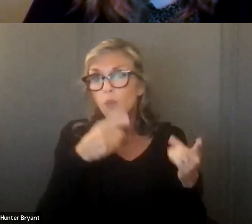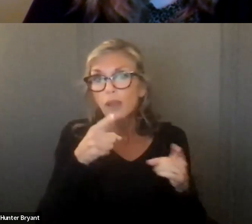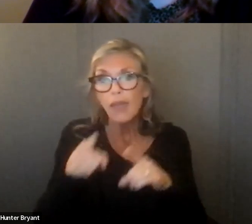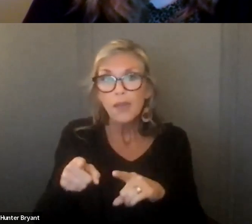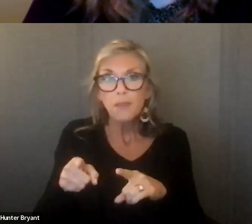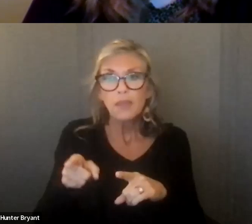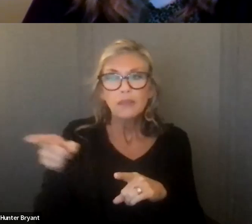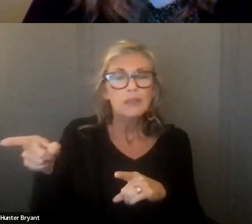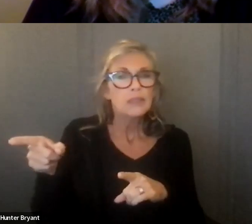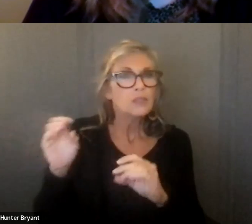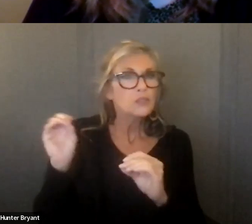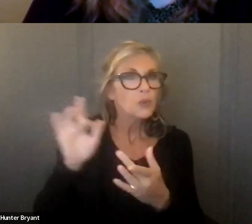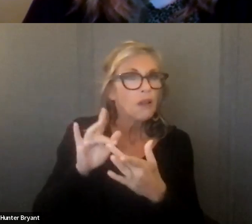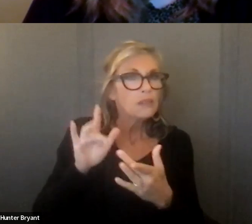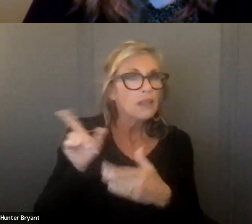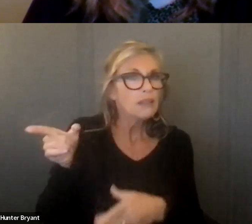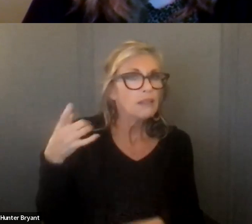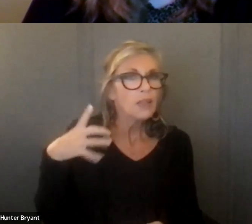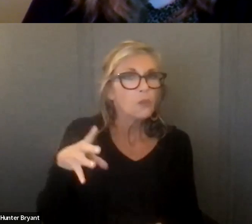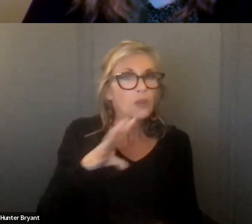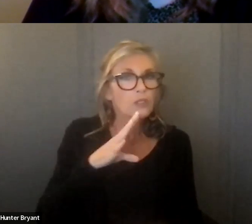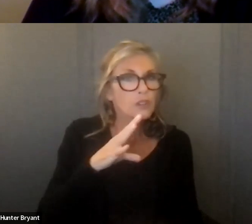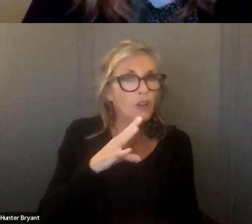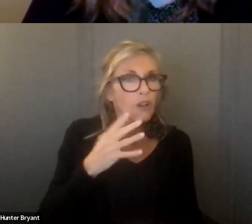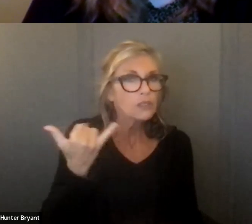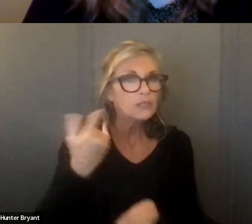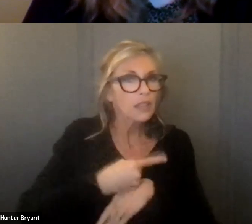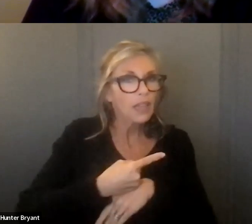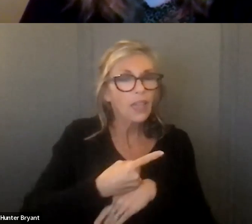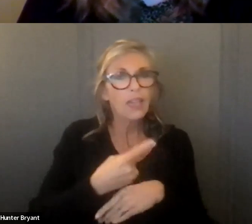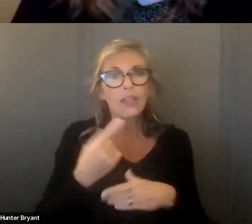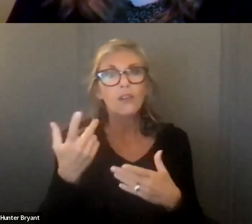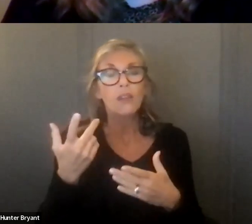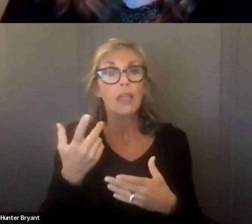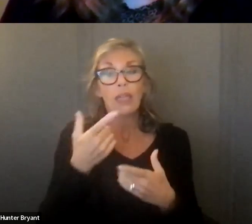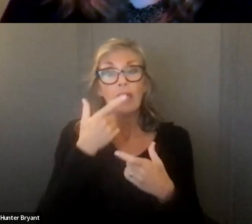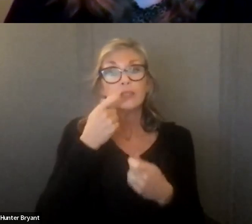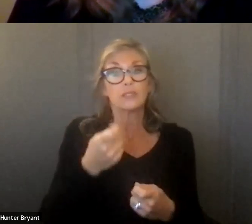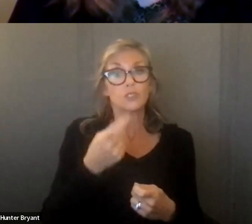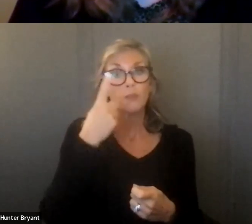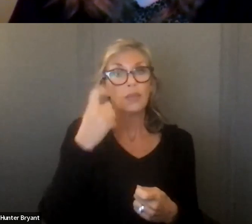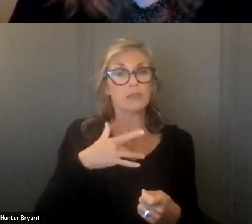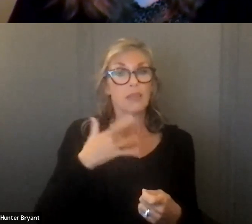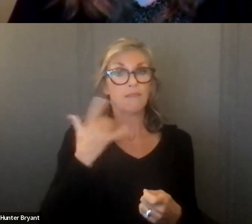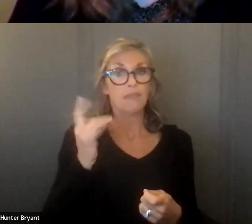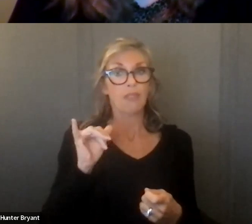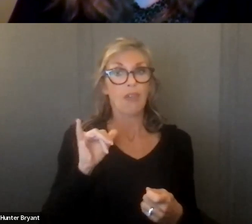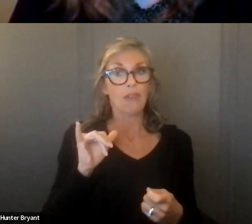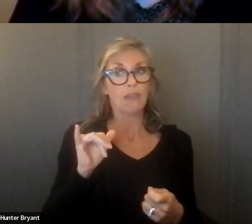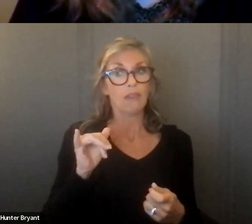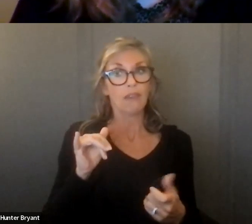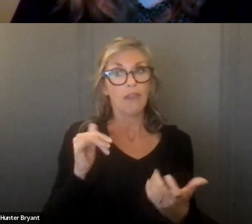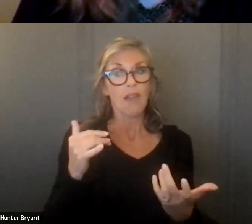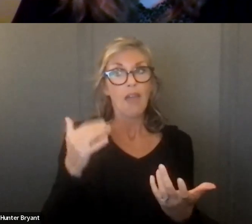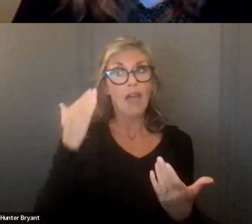they just not want to talk today, you know, things like that. You can really kind of get Right. into it. And it's interesting because I know, I feel like I know about, you know,